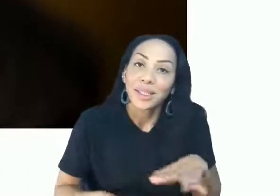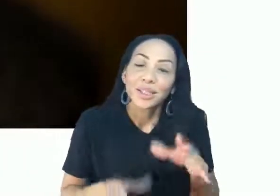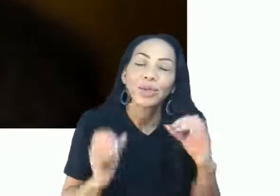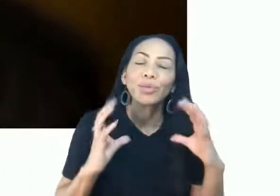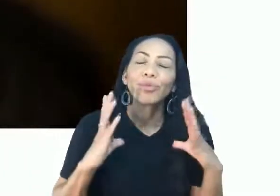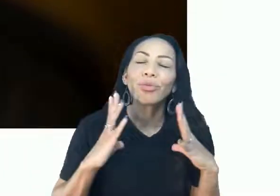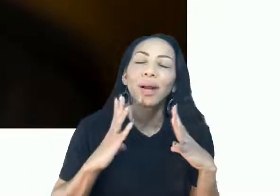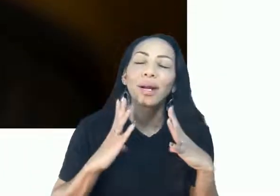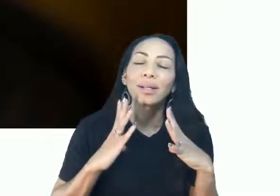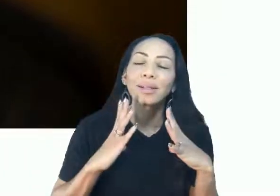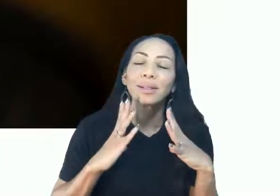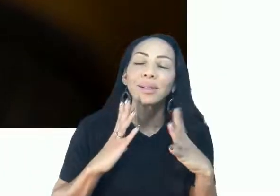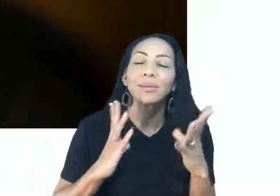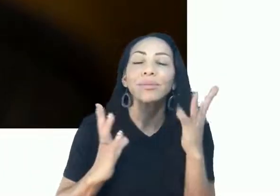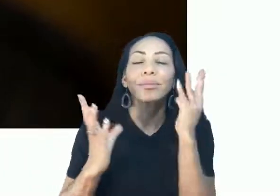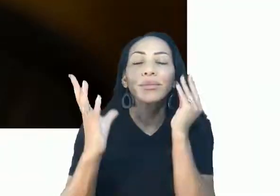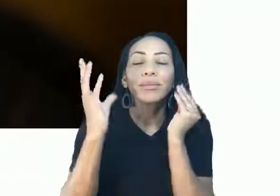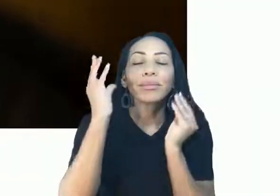and listen.